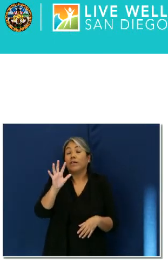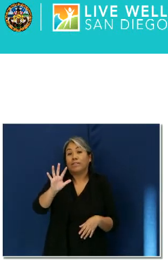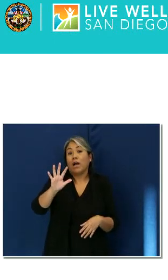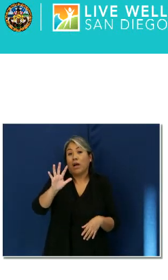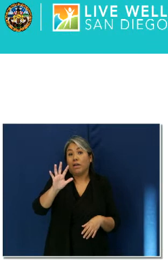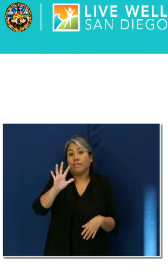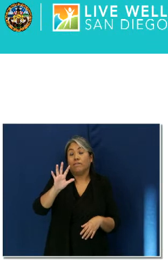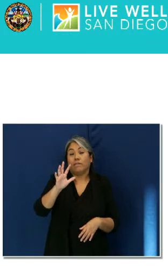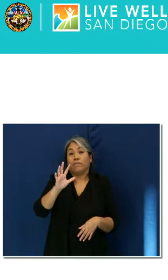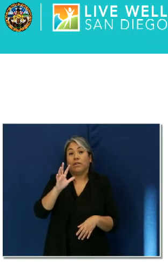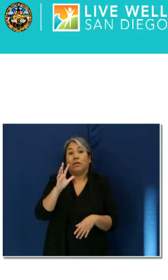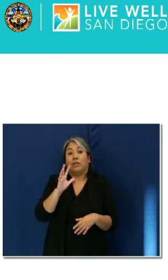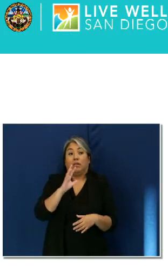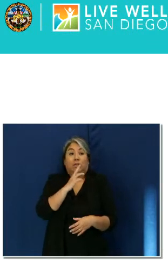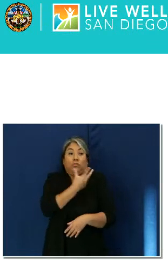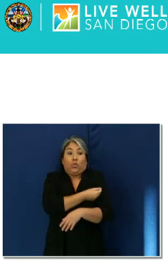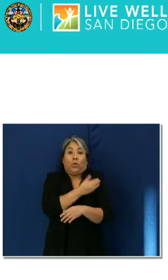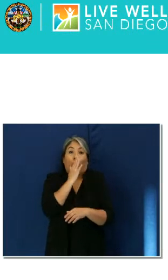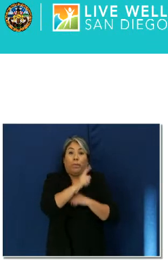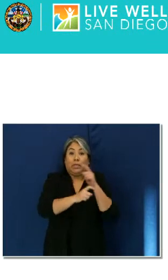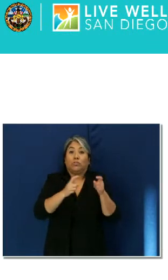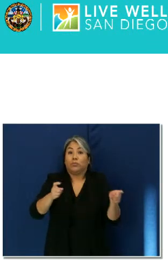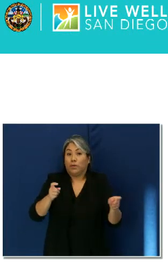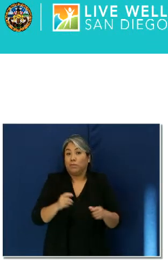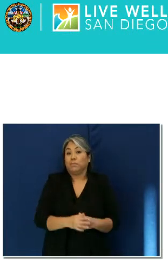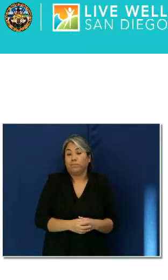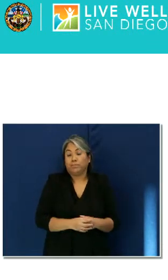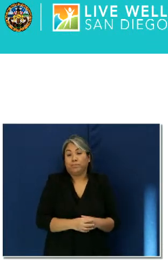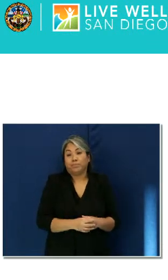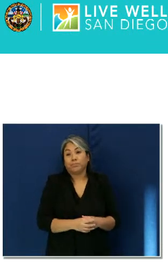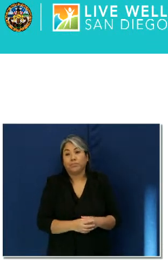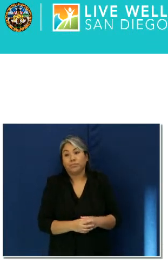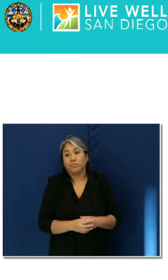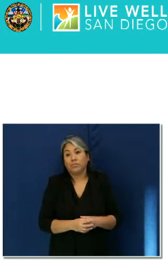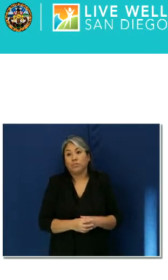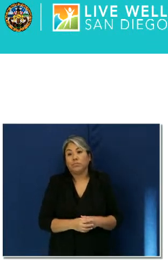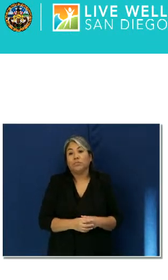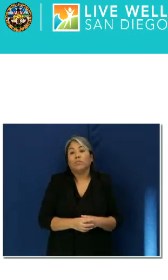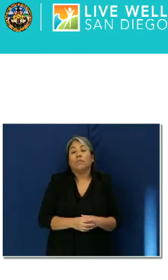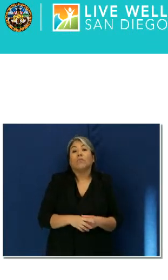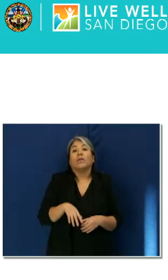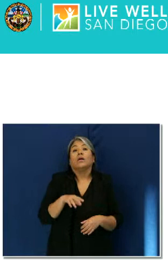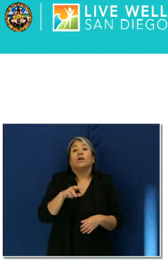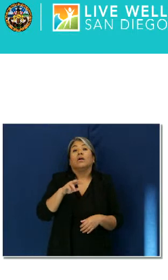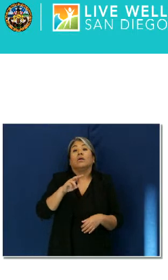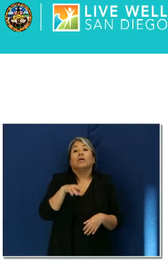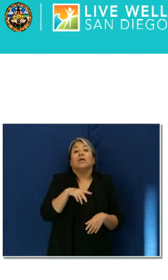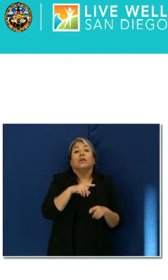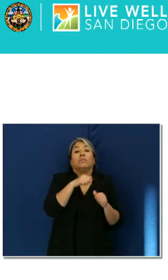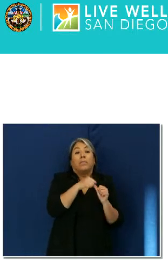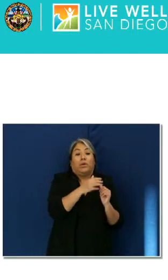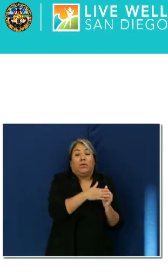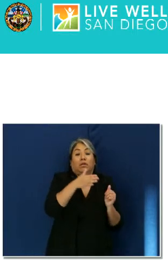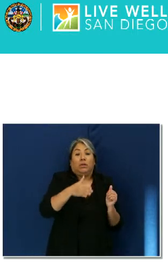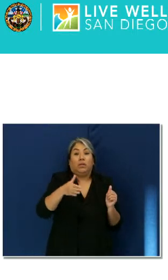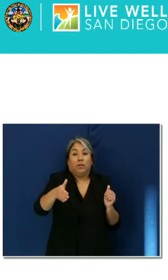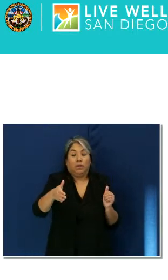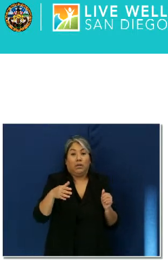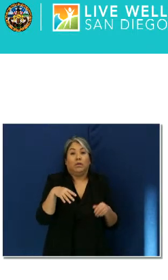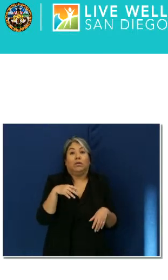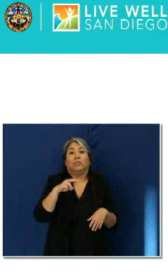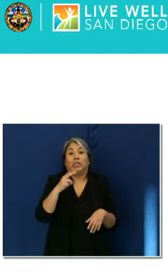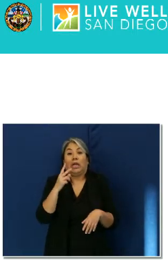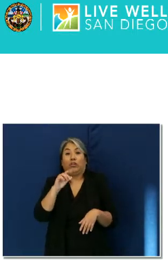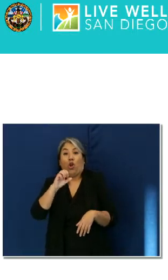28,275 doses will be distributed. The second doses of vaccine needed to complete the 2 series of